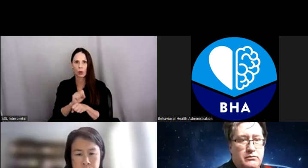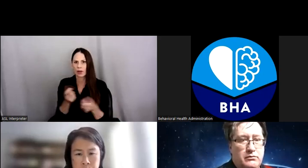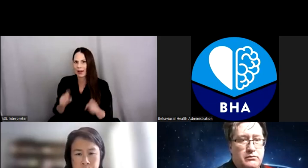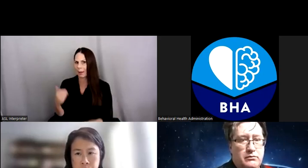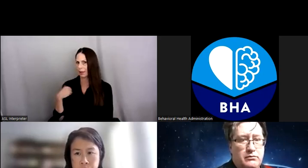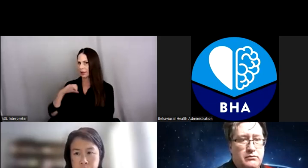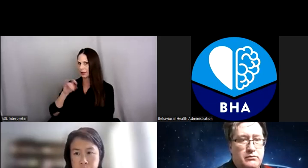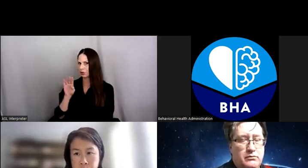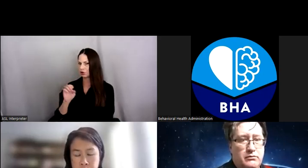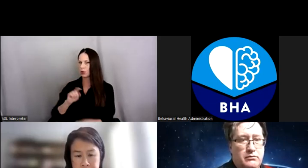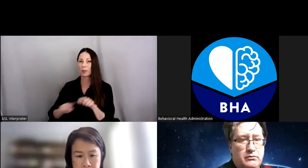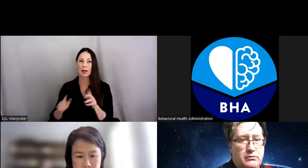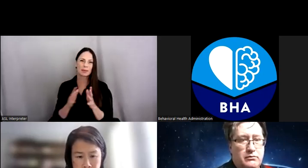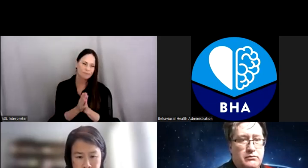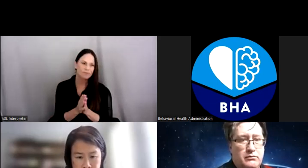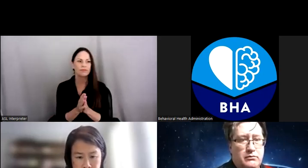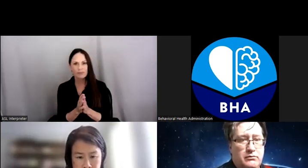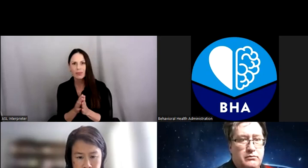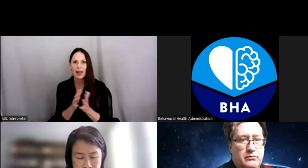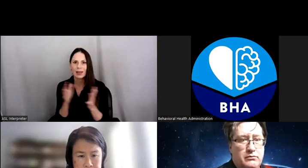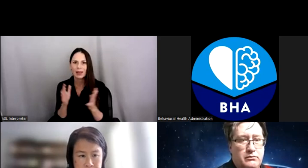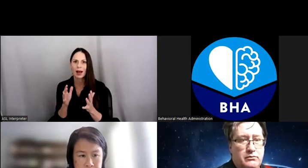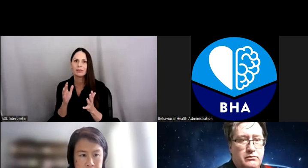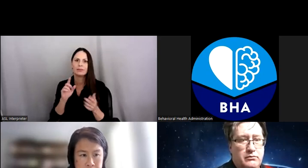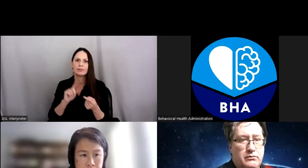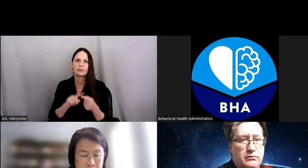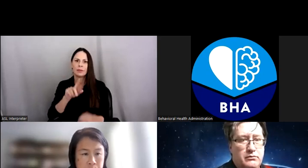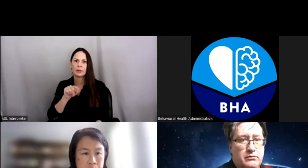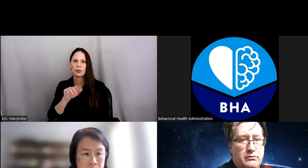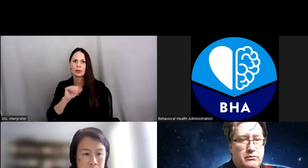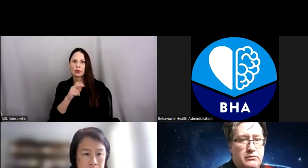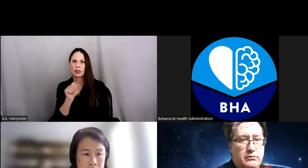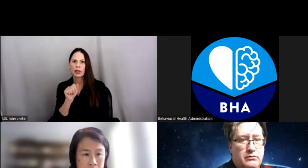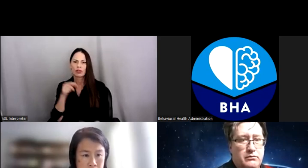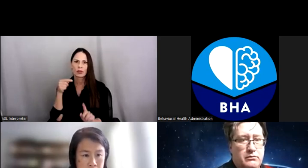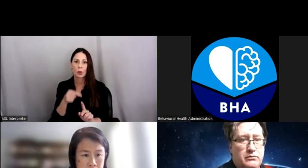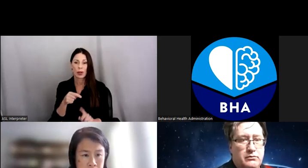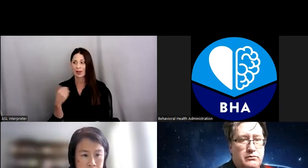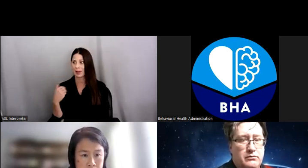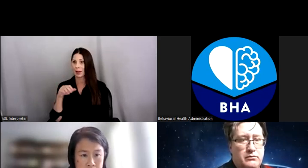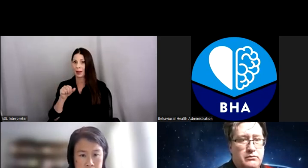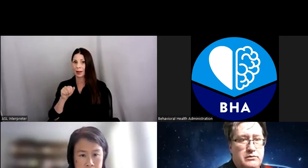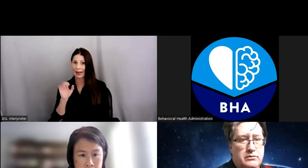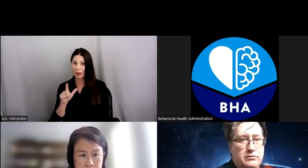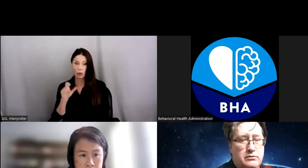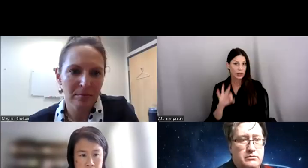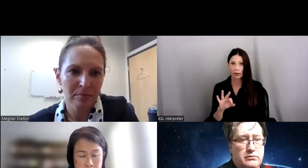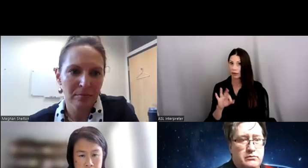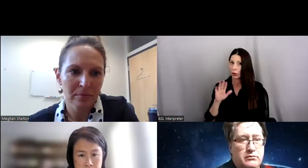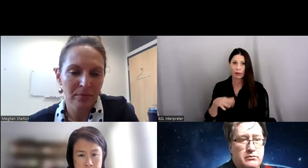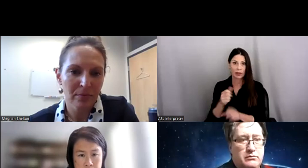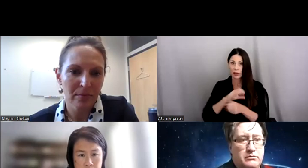of these, to Tasha's point, in April, right? If you haven't gotten a check for April yet, we need to figure out what's holding things up.